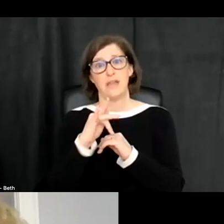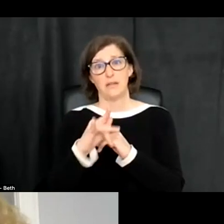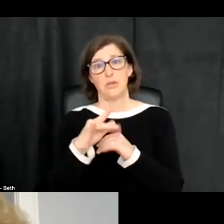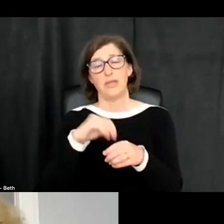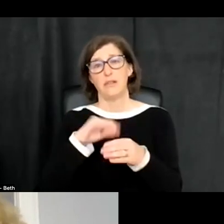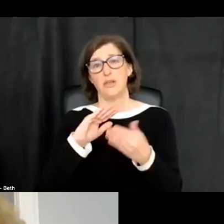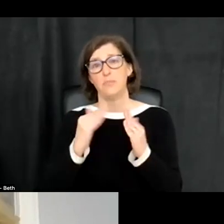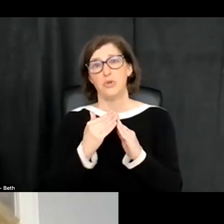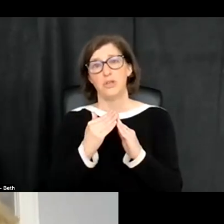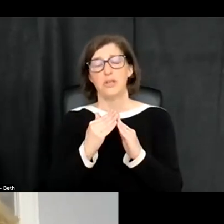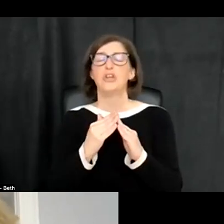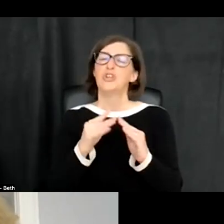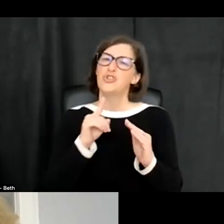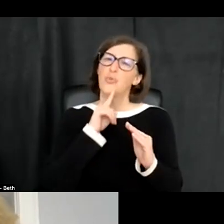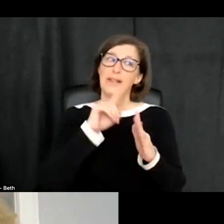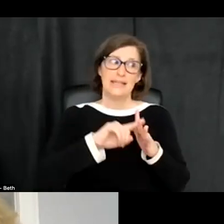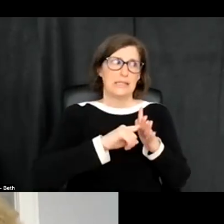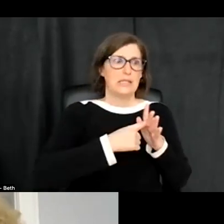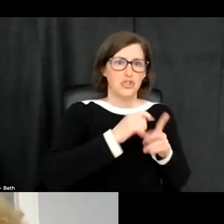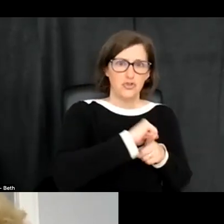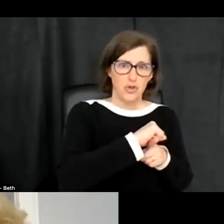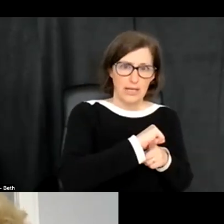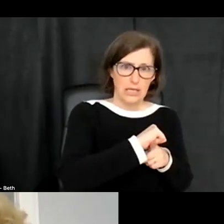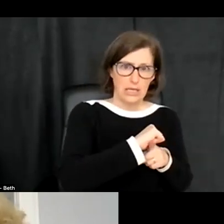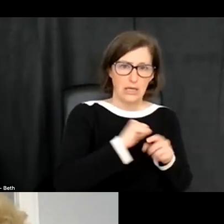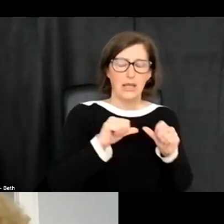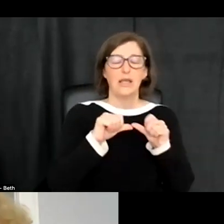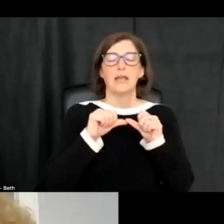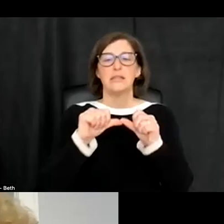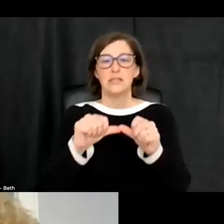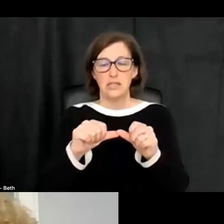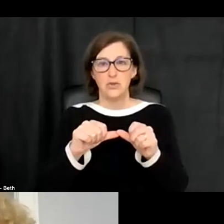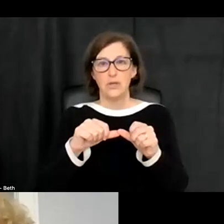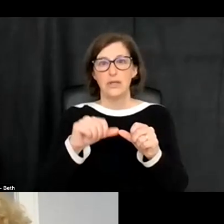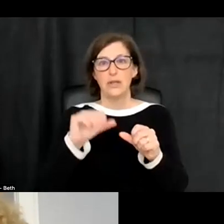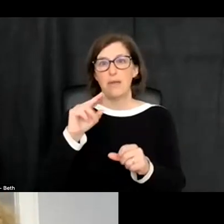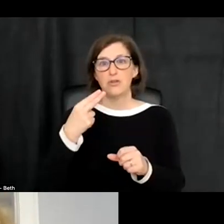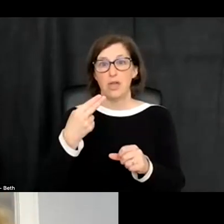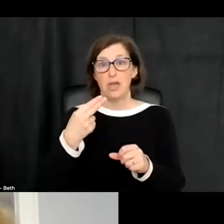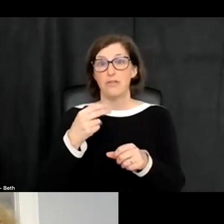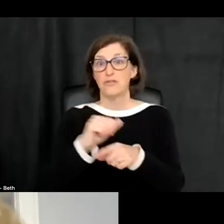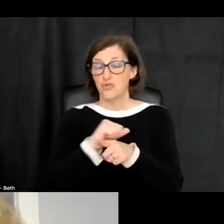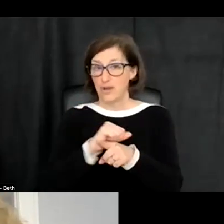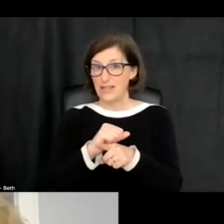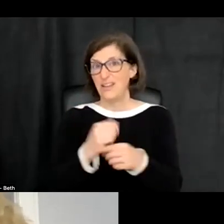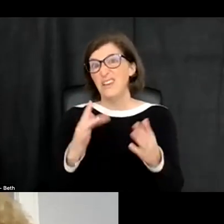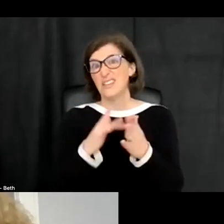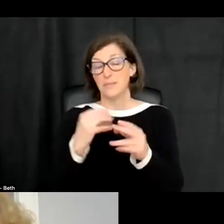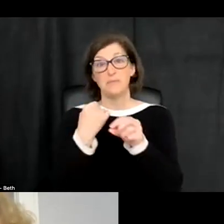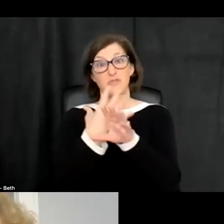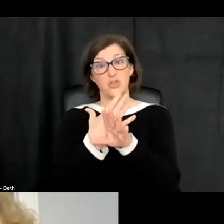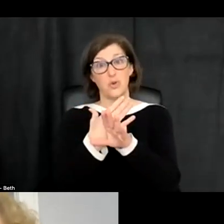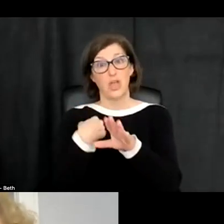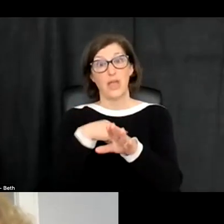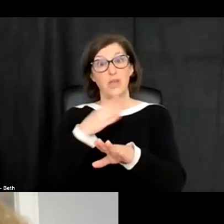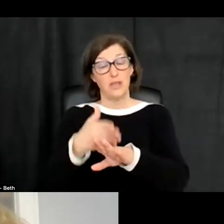community. So it's the initial training, it's ongoing mental health, sometimes virtual trainings, which we got much better at in